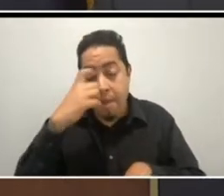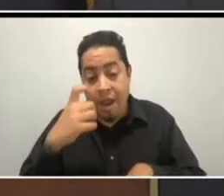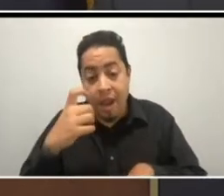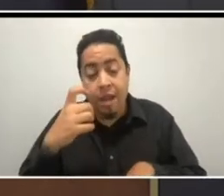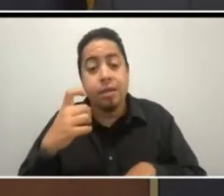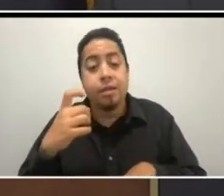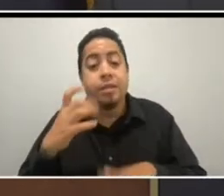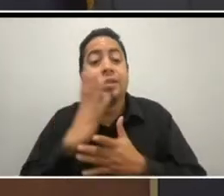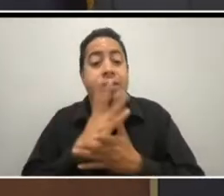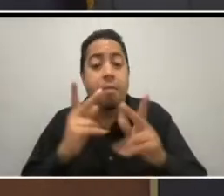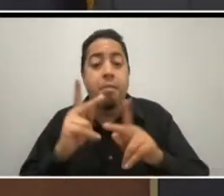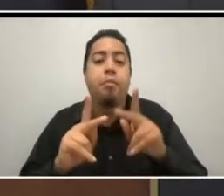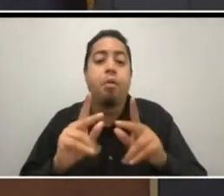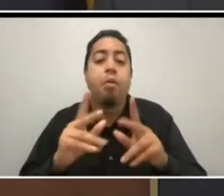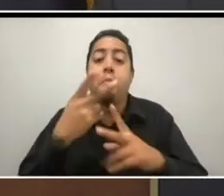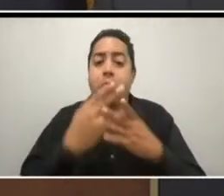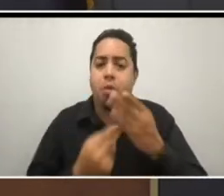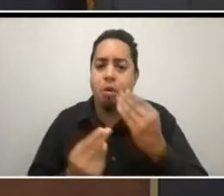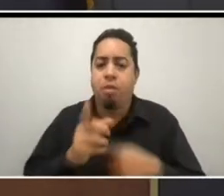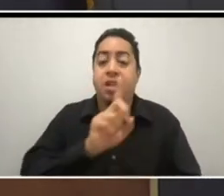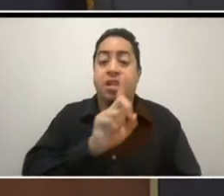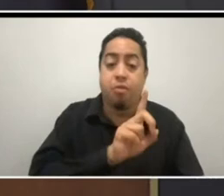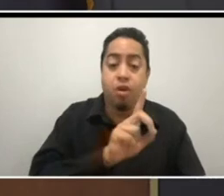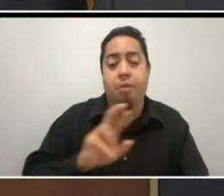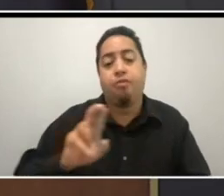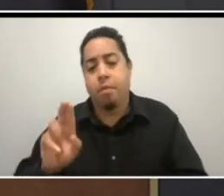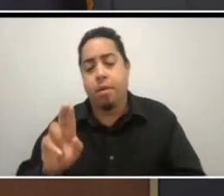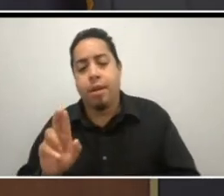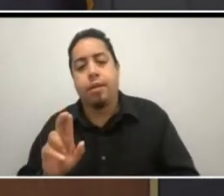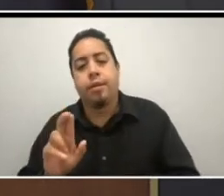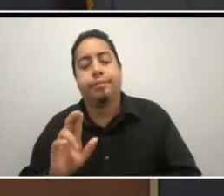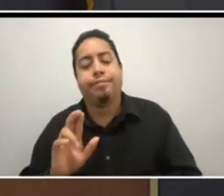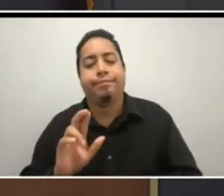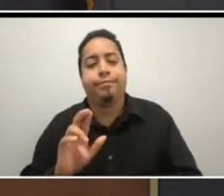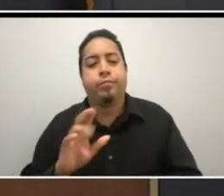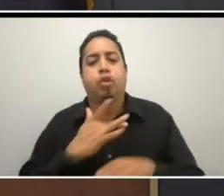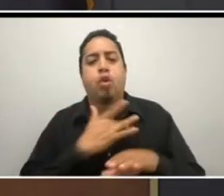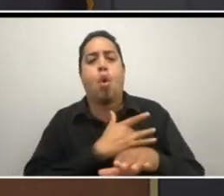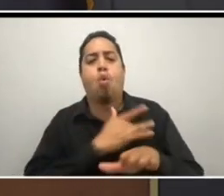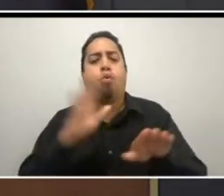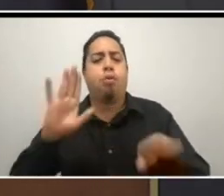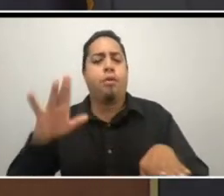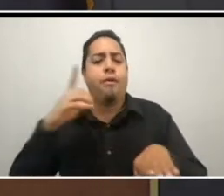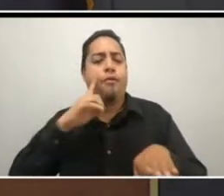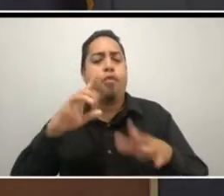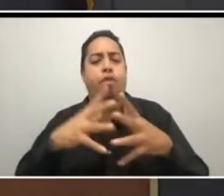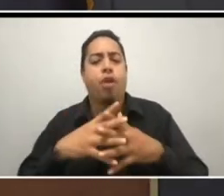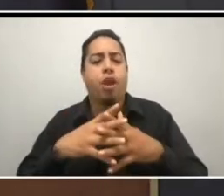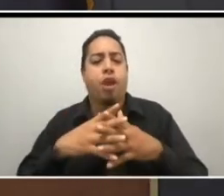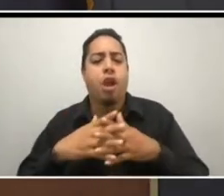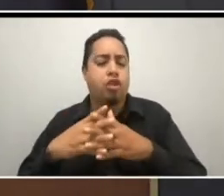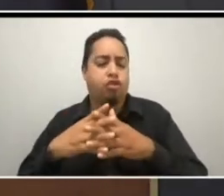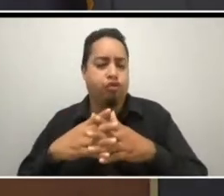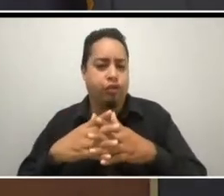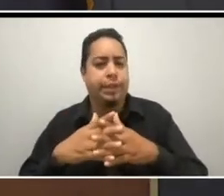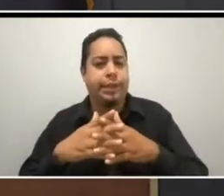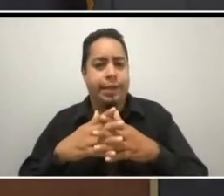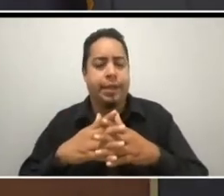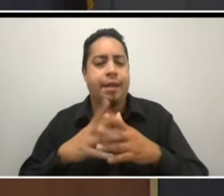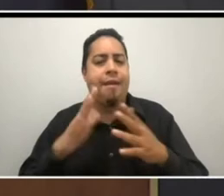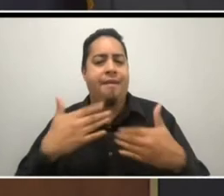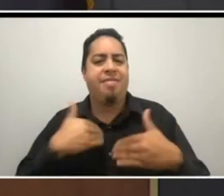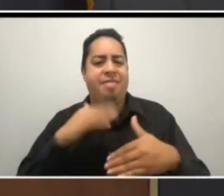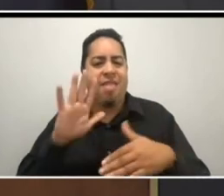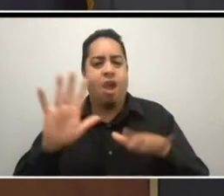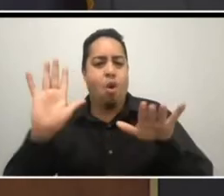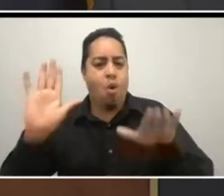will hear today, put their oath to the country and Constitution above any other consideration. They